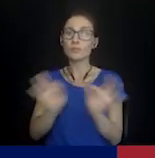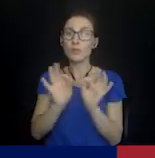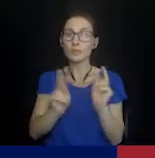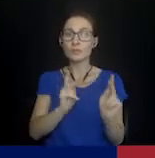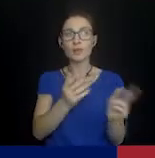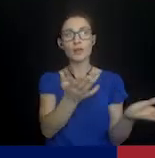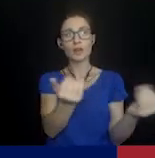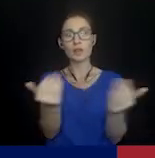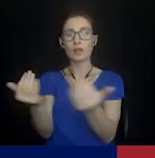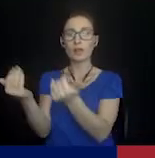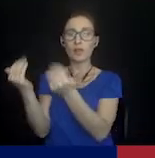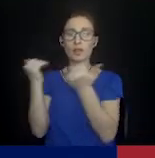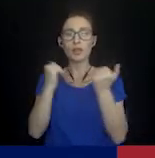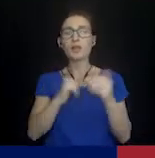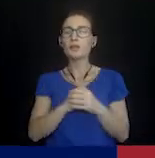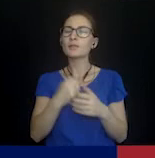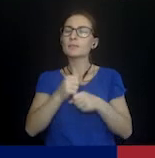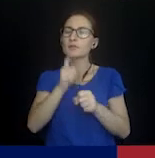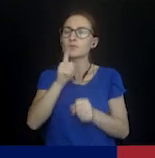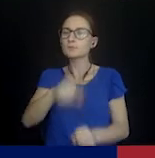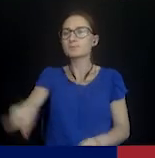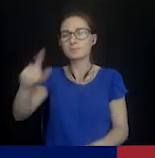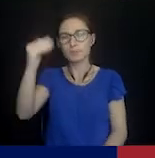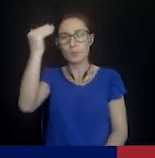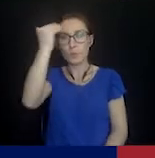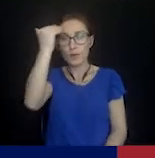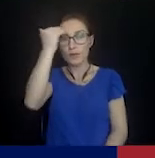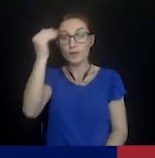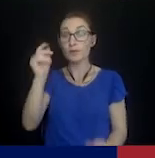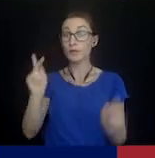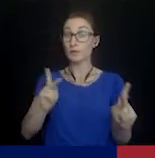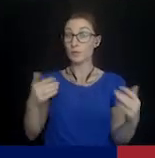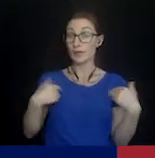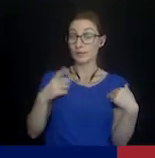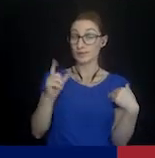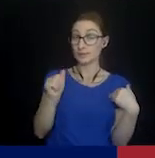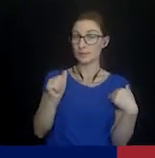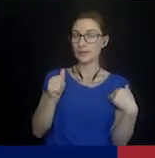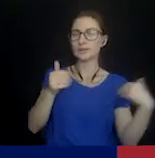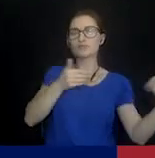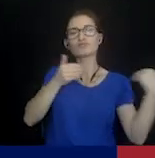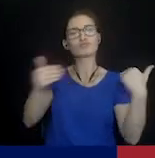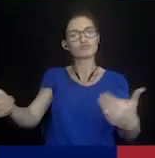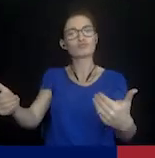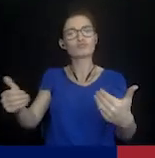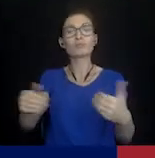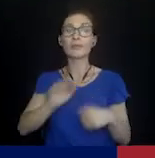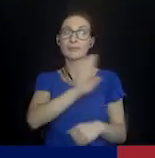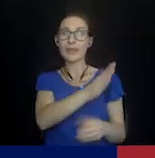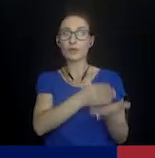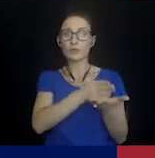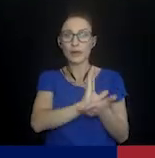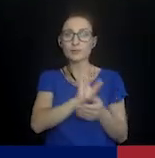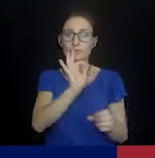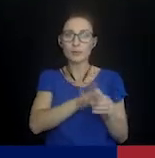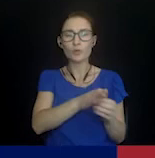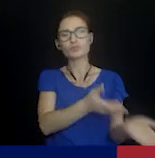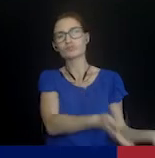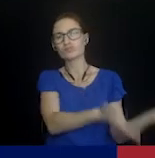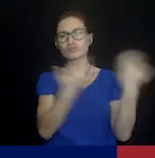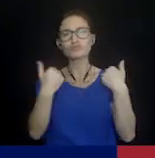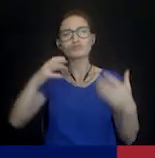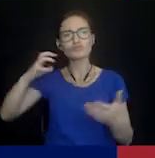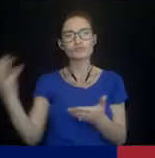to make them more aware of the importance of having persons with disabilities use their right to